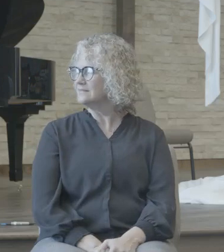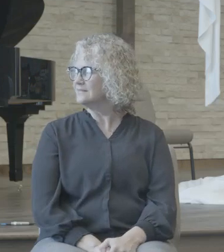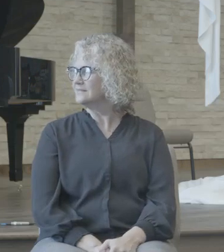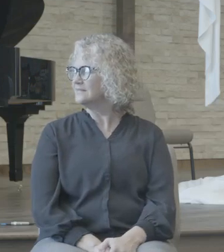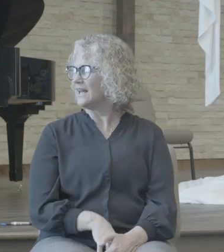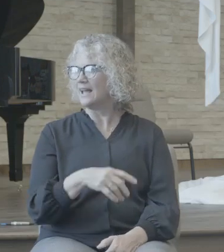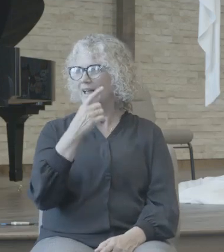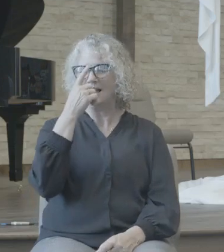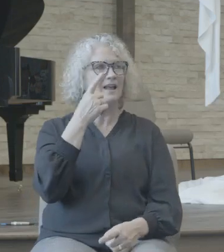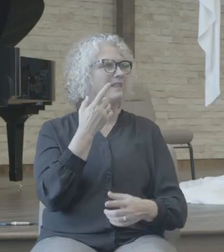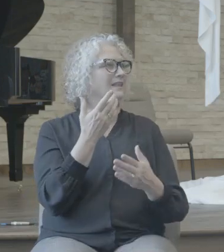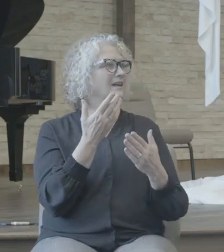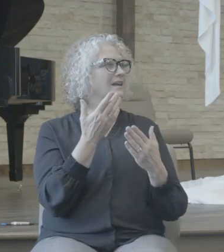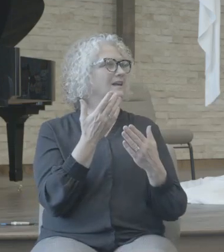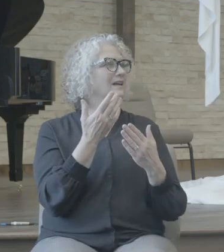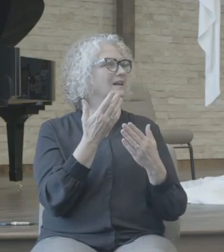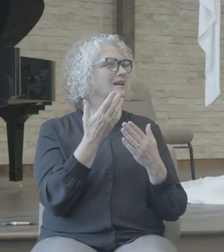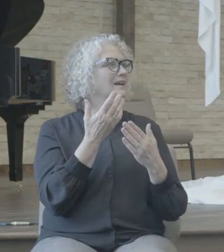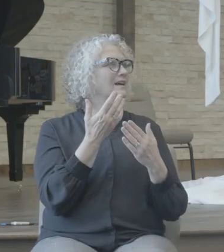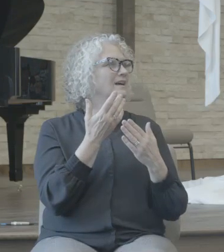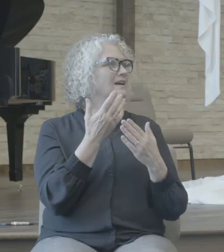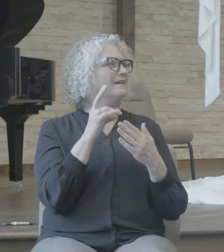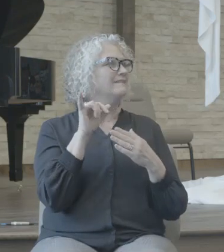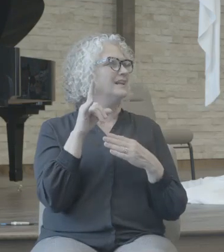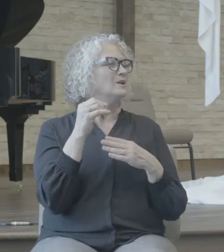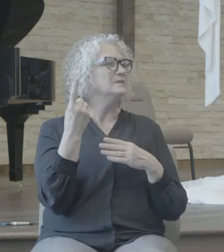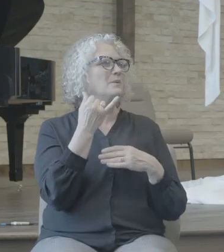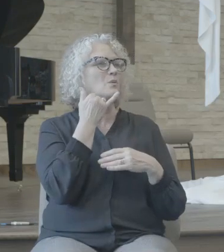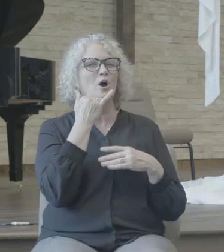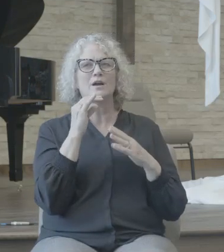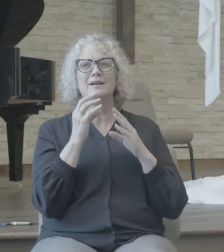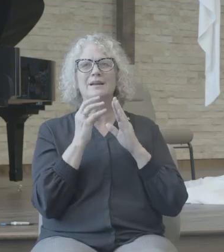for the West Lutheran High School Warrior Mission.